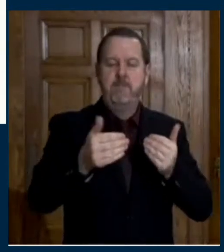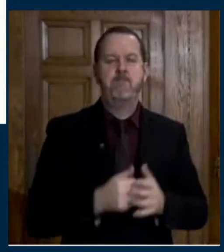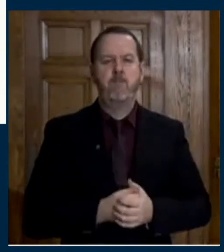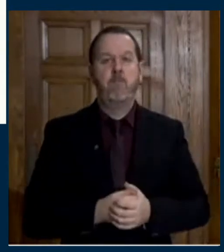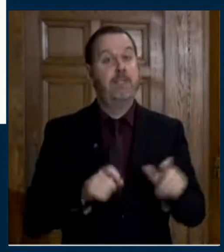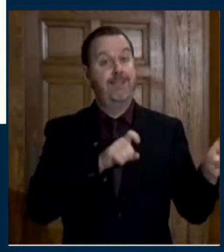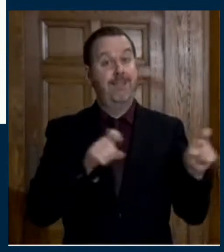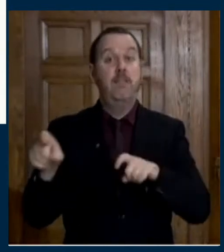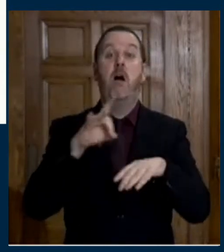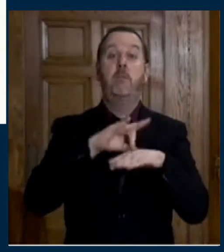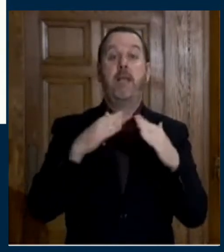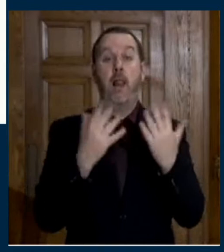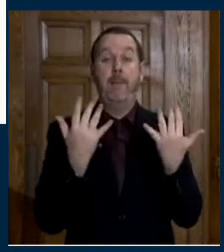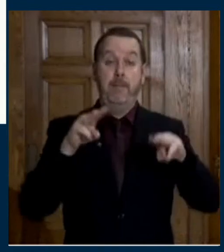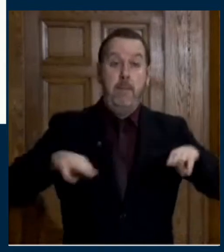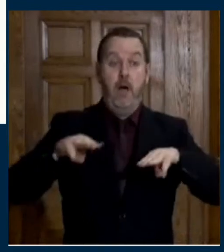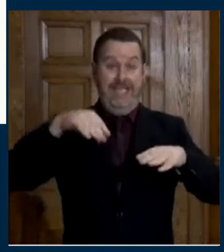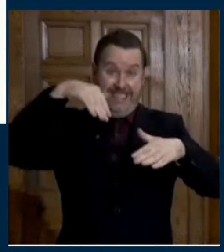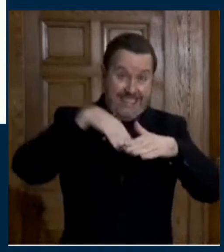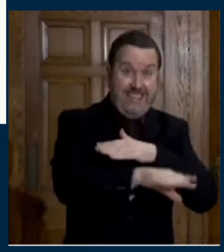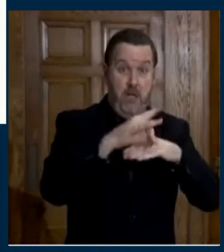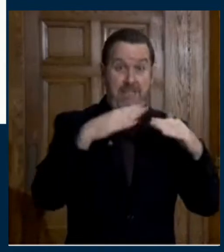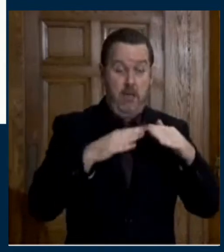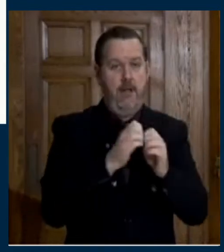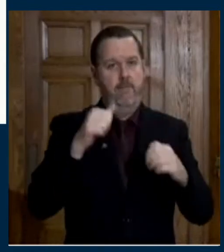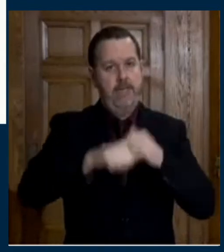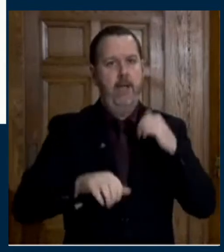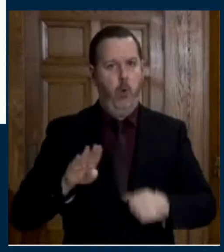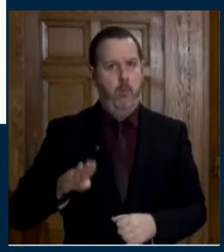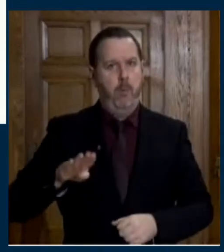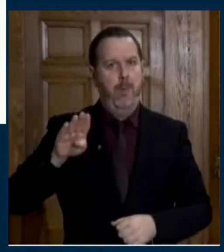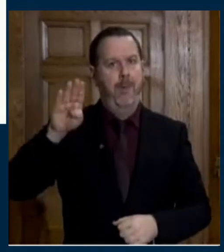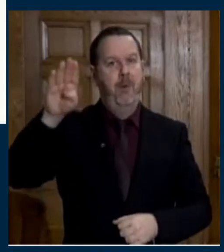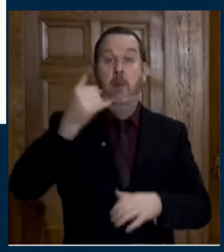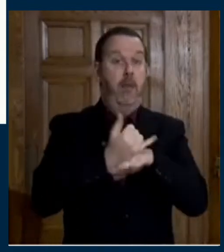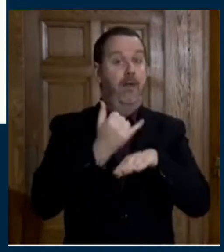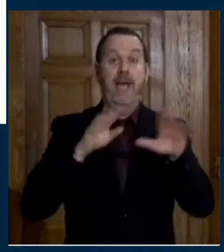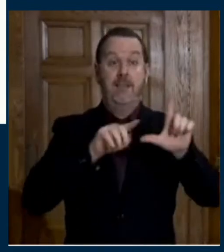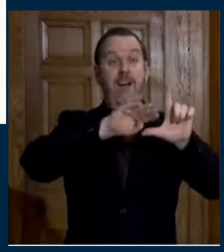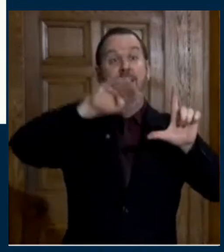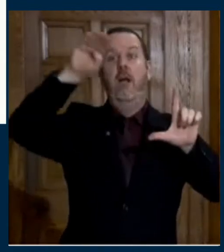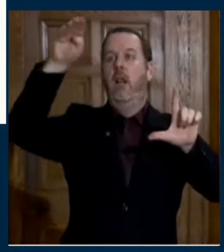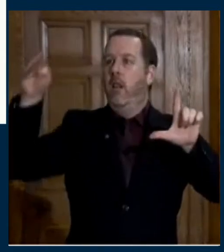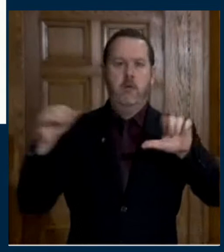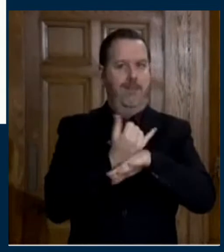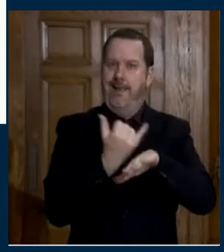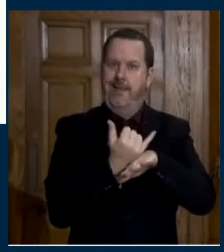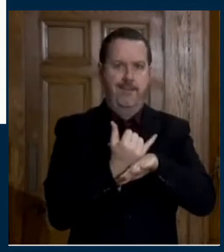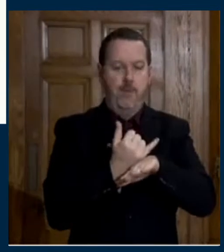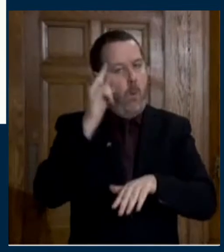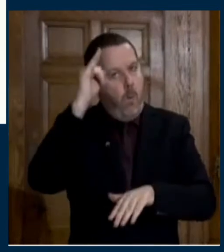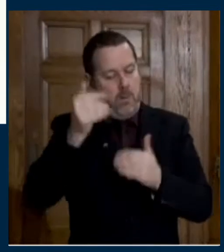hospital admissions rise day by day. It hasn't yet peaked, although hopefully will do so in the